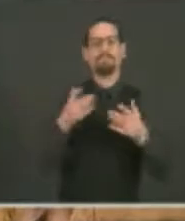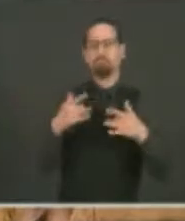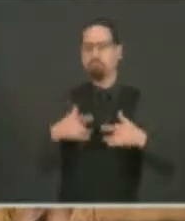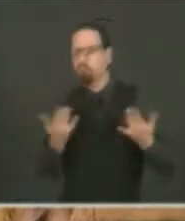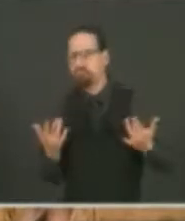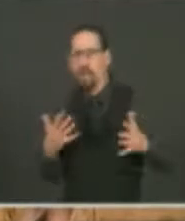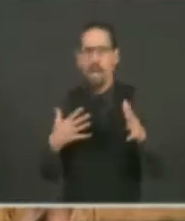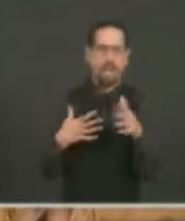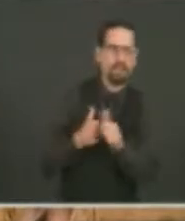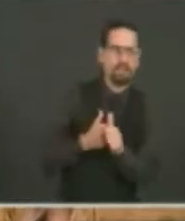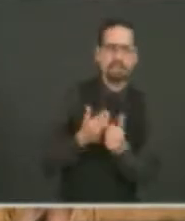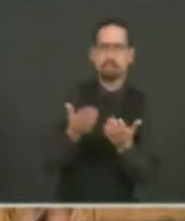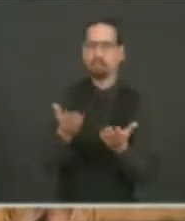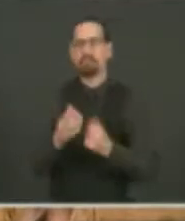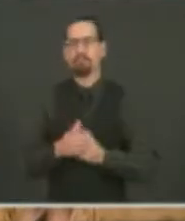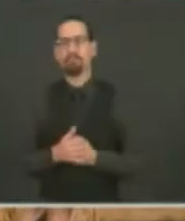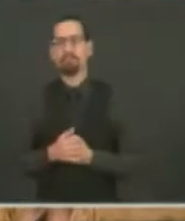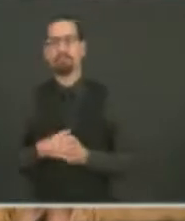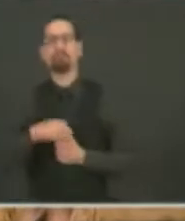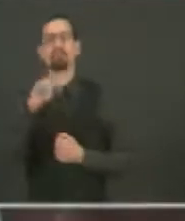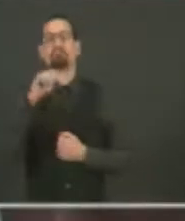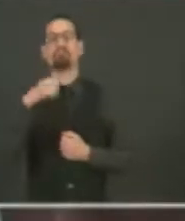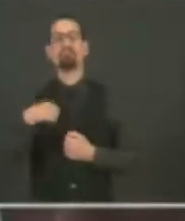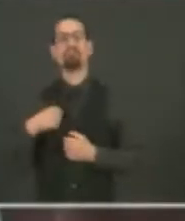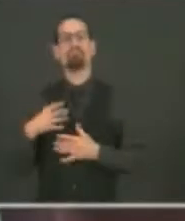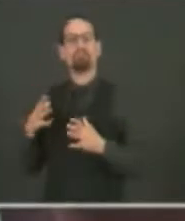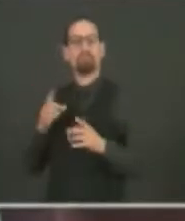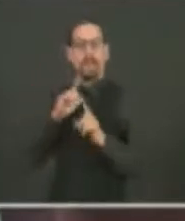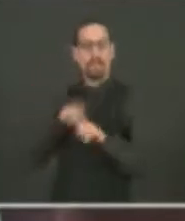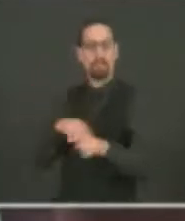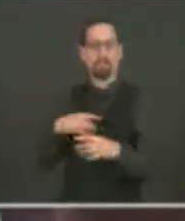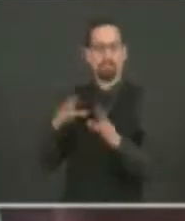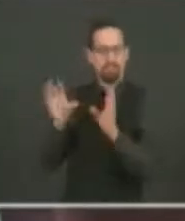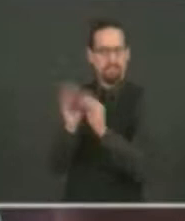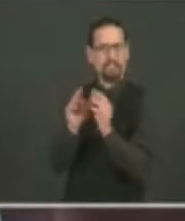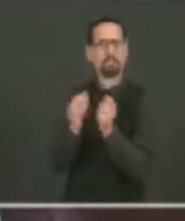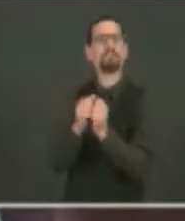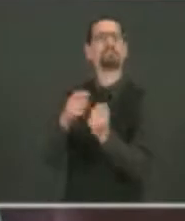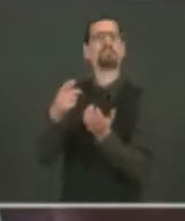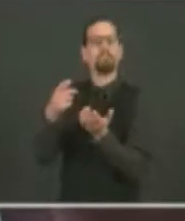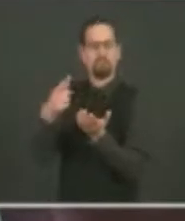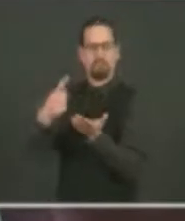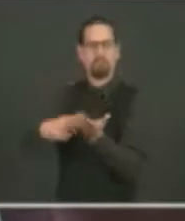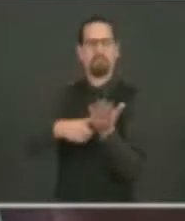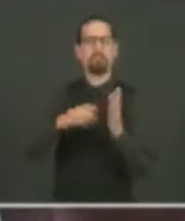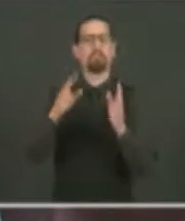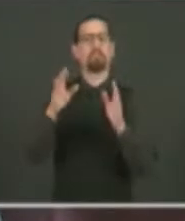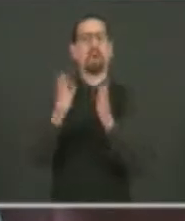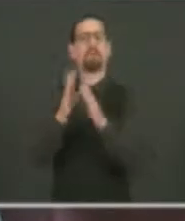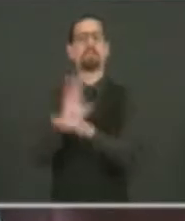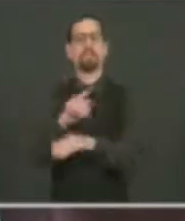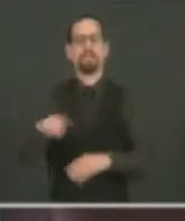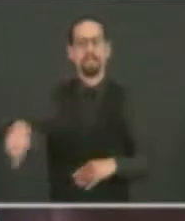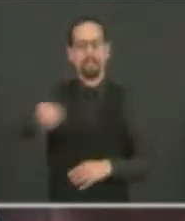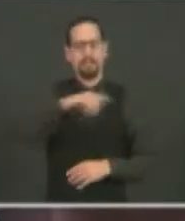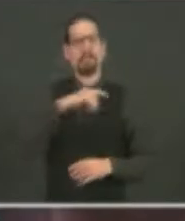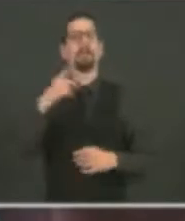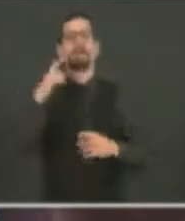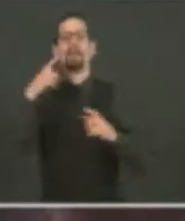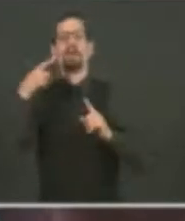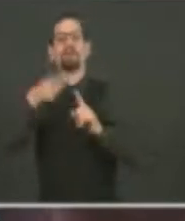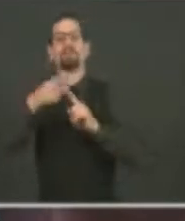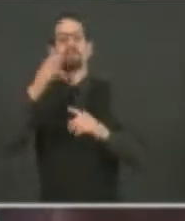of small businesses, especially restaurants, have reached out and said, great idea, because I need heat lamps, and they're expensive